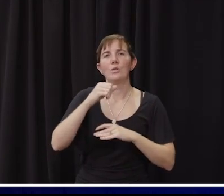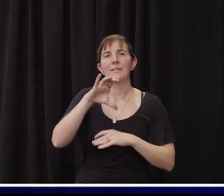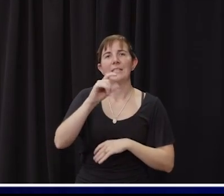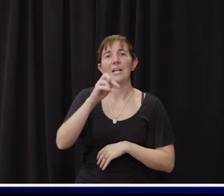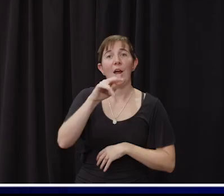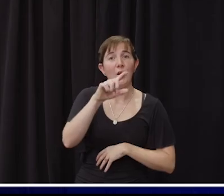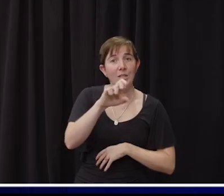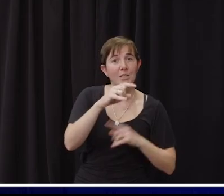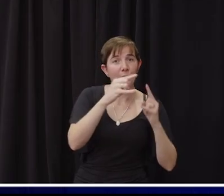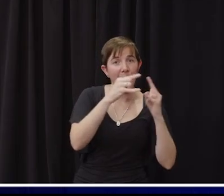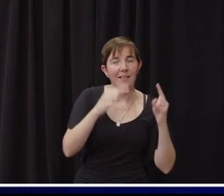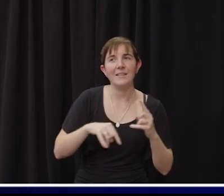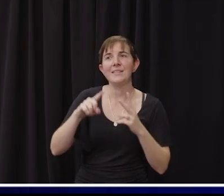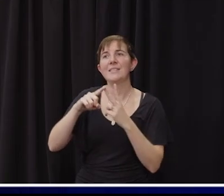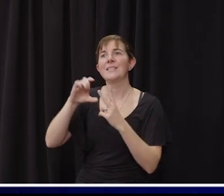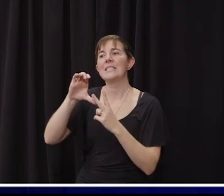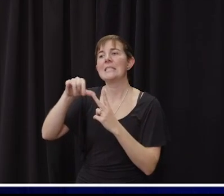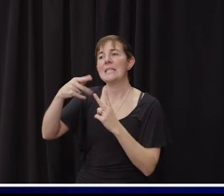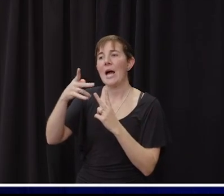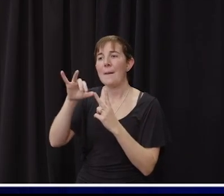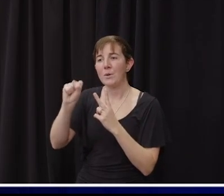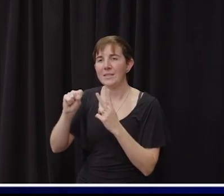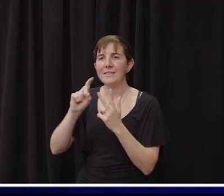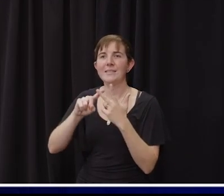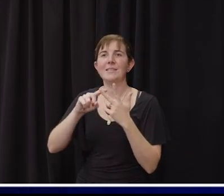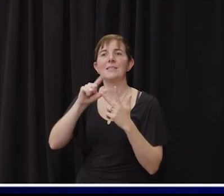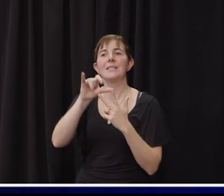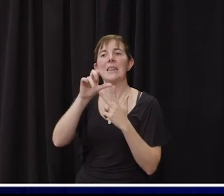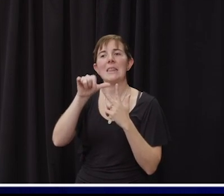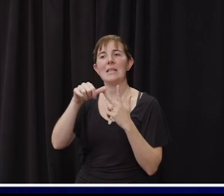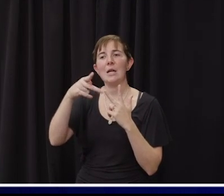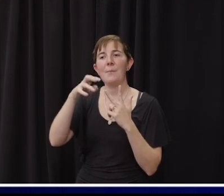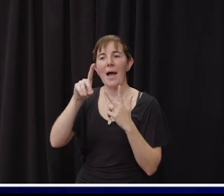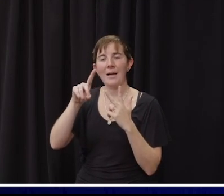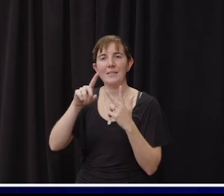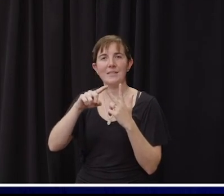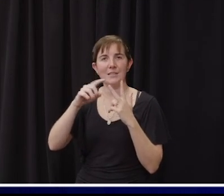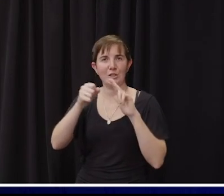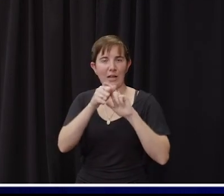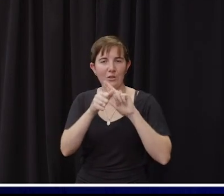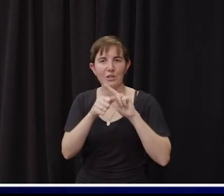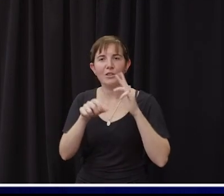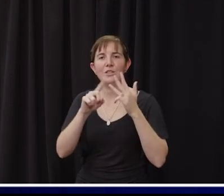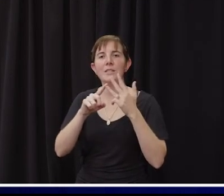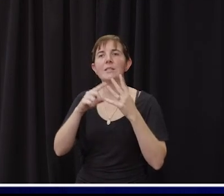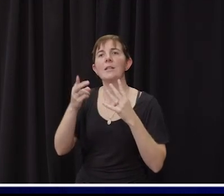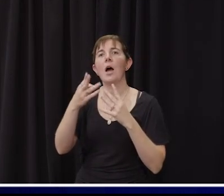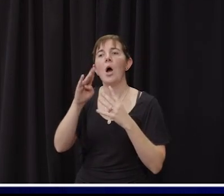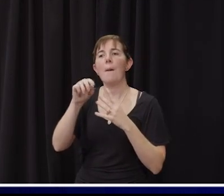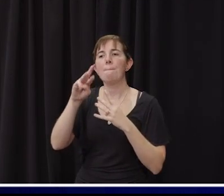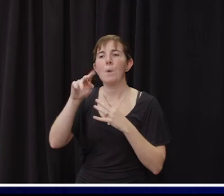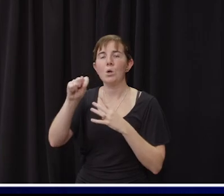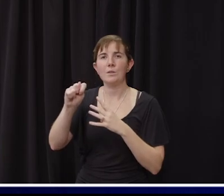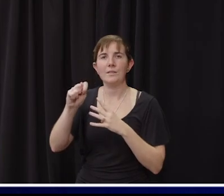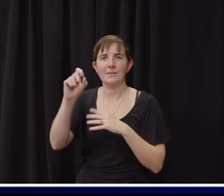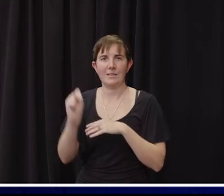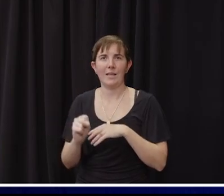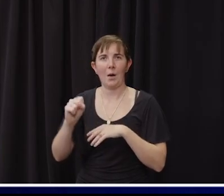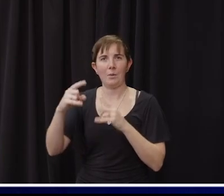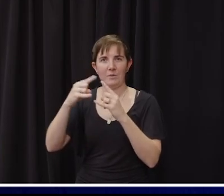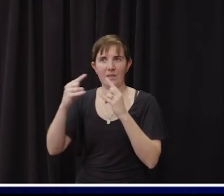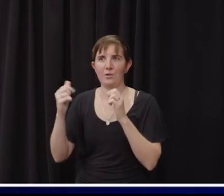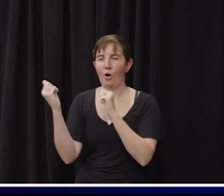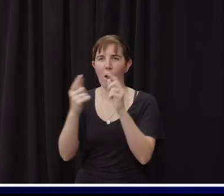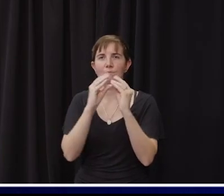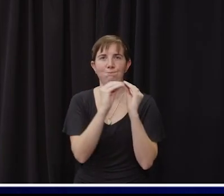Pavilion, the Cypress Pavilion, Lily Pond Shelter, and the Humboldt South Pavilion are all under construction right now. And you can see